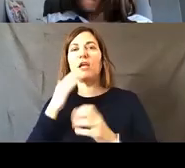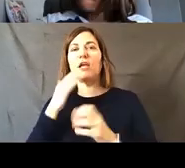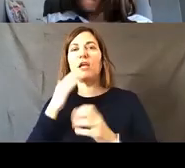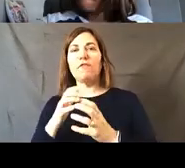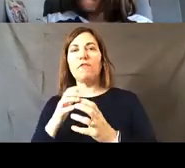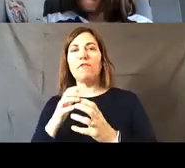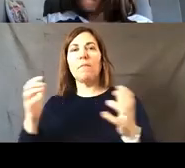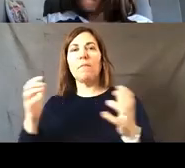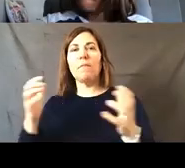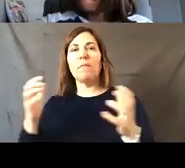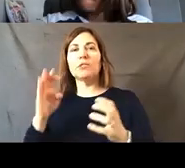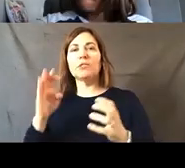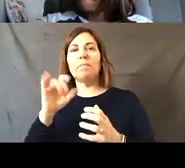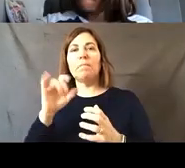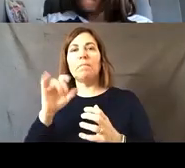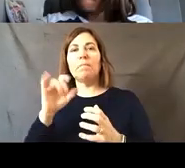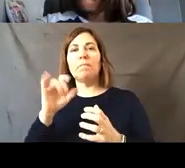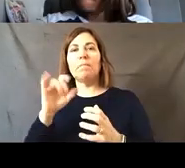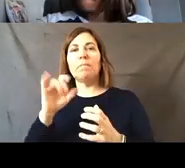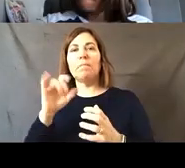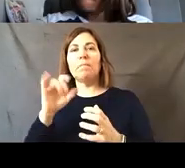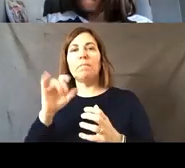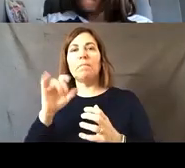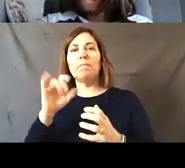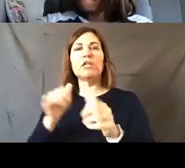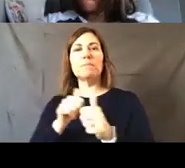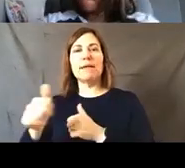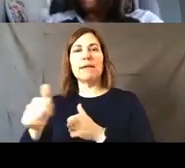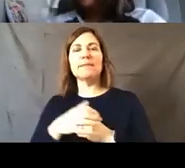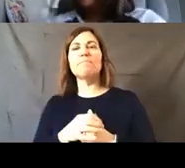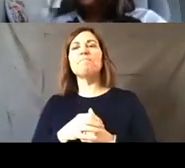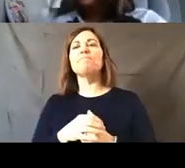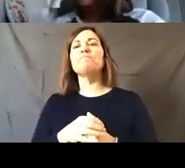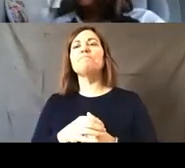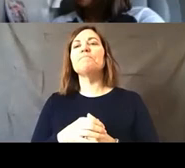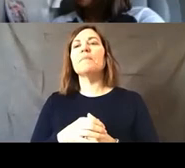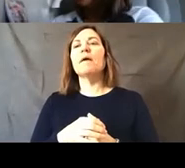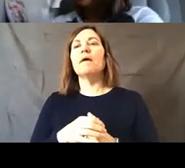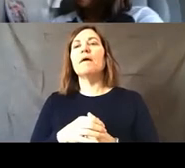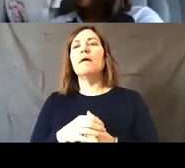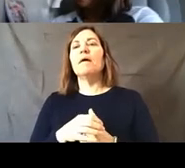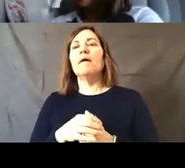of votes, is finally passed. I believe that then